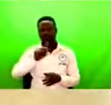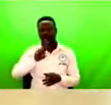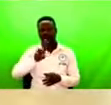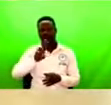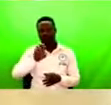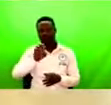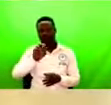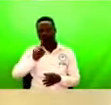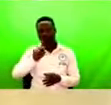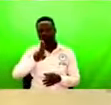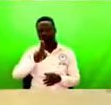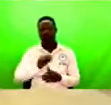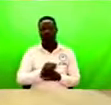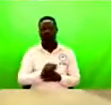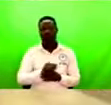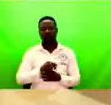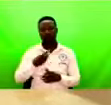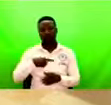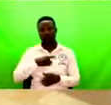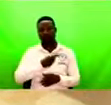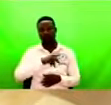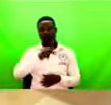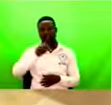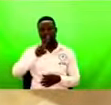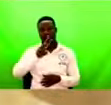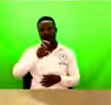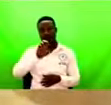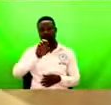Asante, Deacon James Kwesi